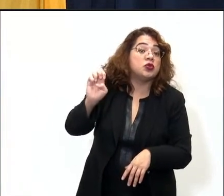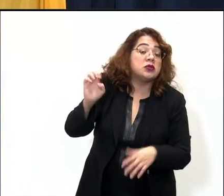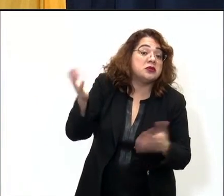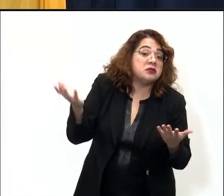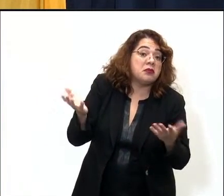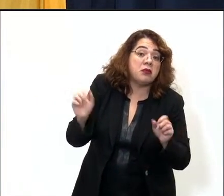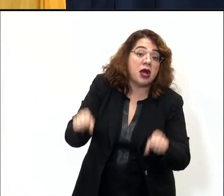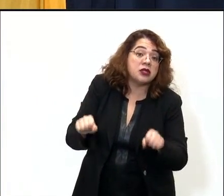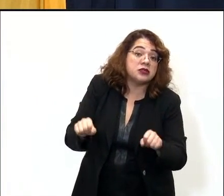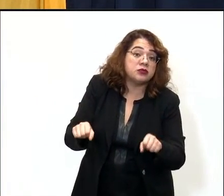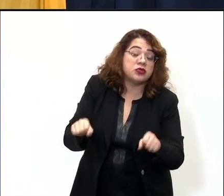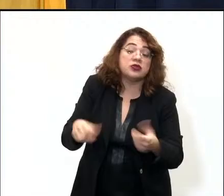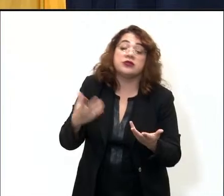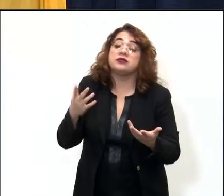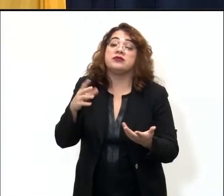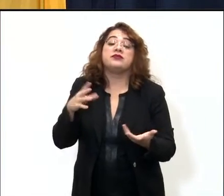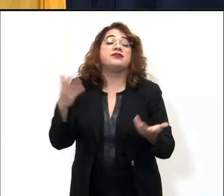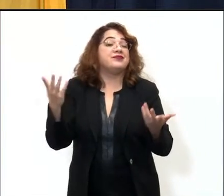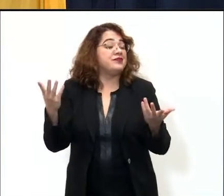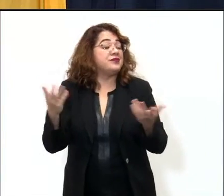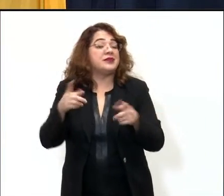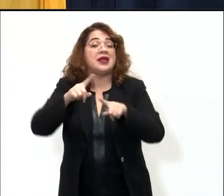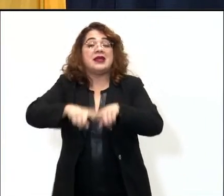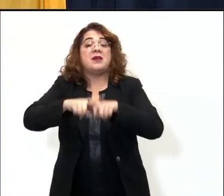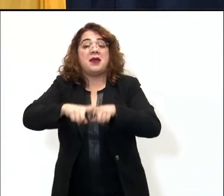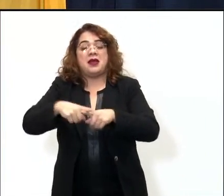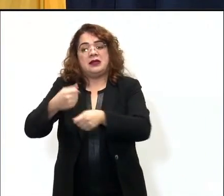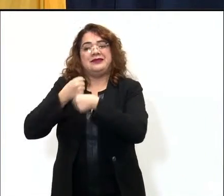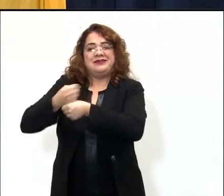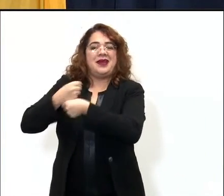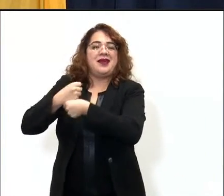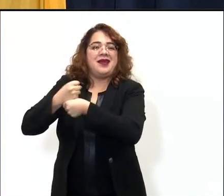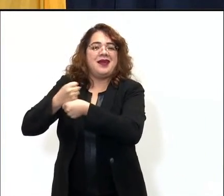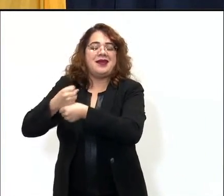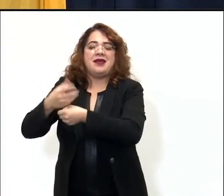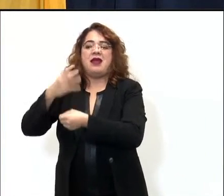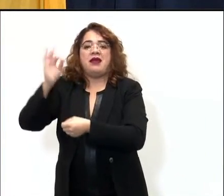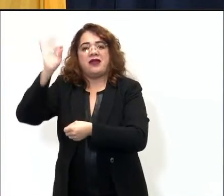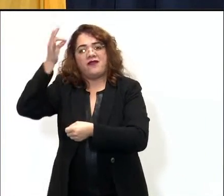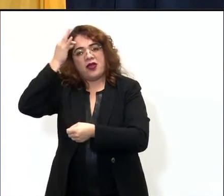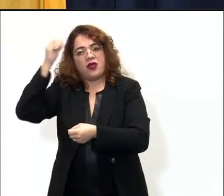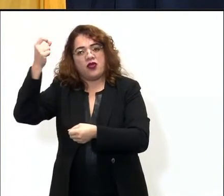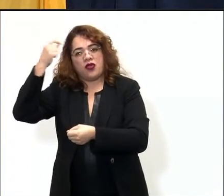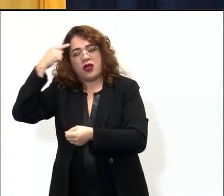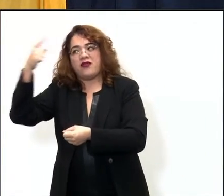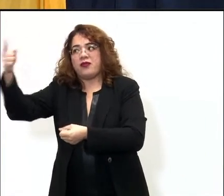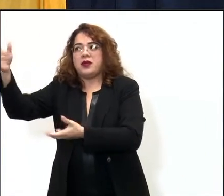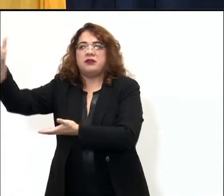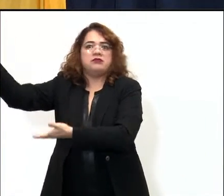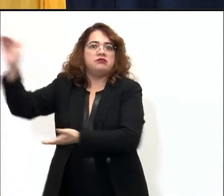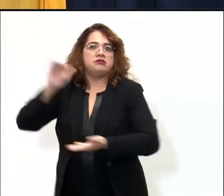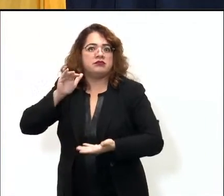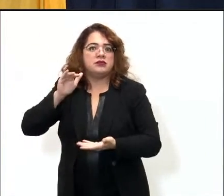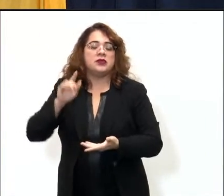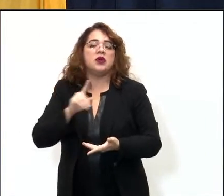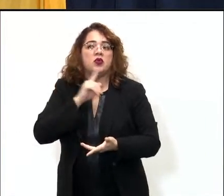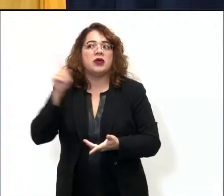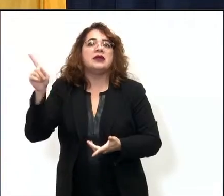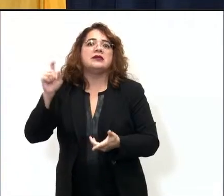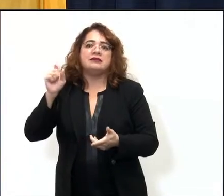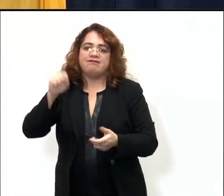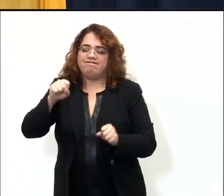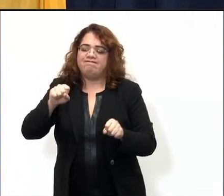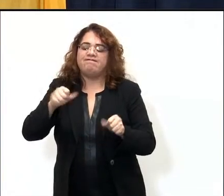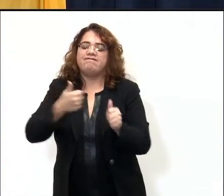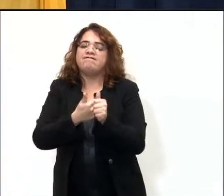the federal government. And we know right now that they are woefully behind in sending vaccinations out to us. If we